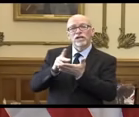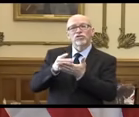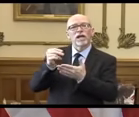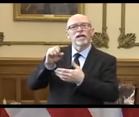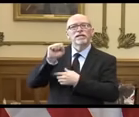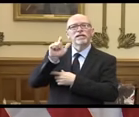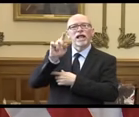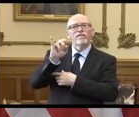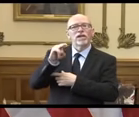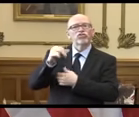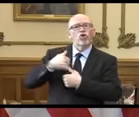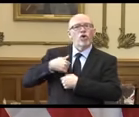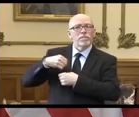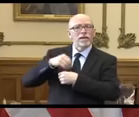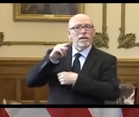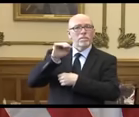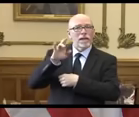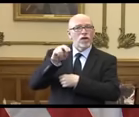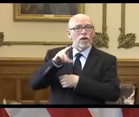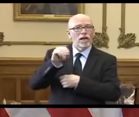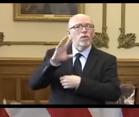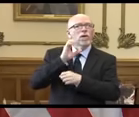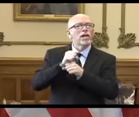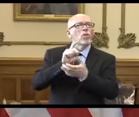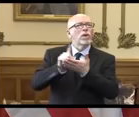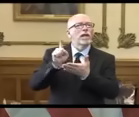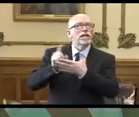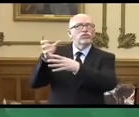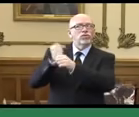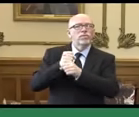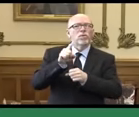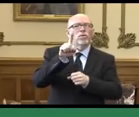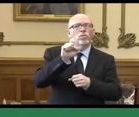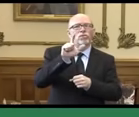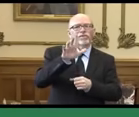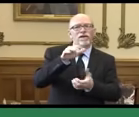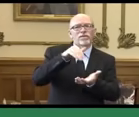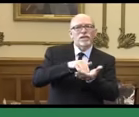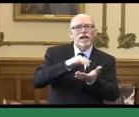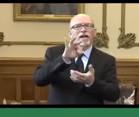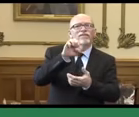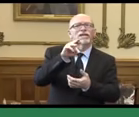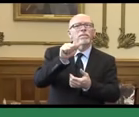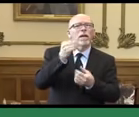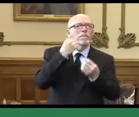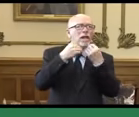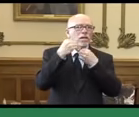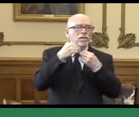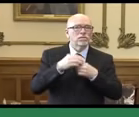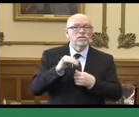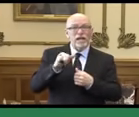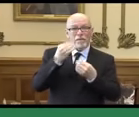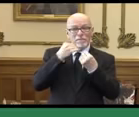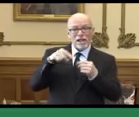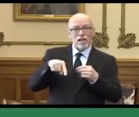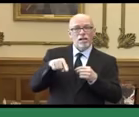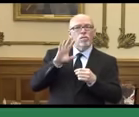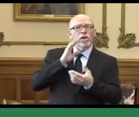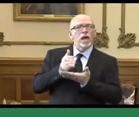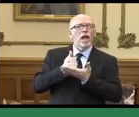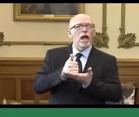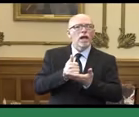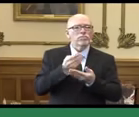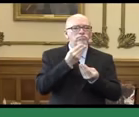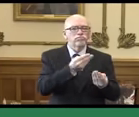of Marion County will begin receiving a weekly shipment of 125,000 FEMA meals. These meals will help meet the needs